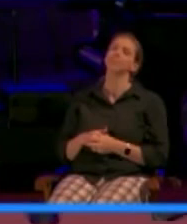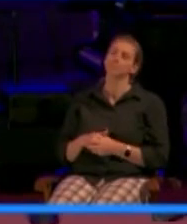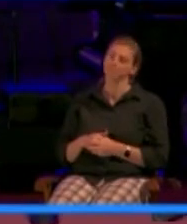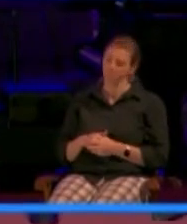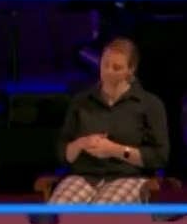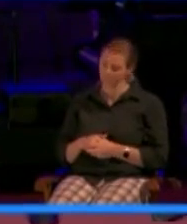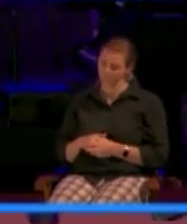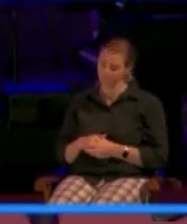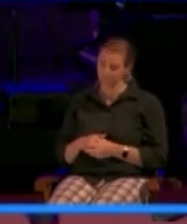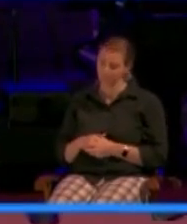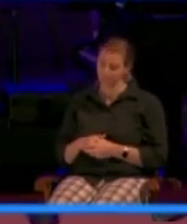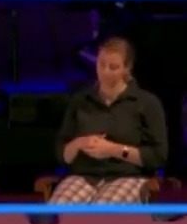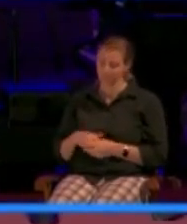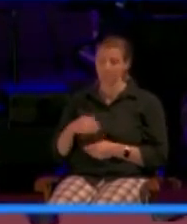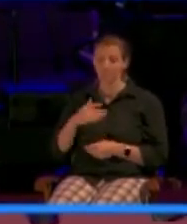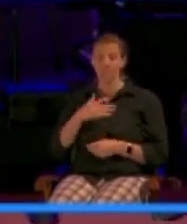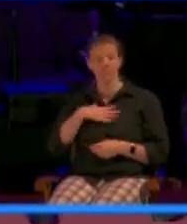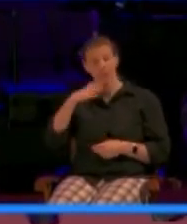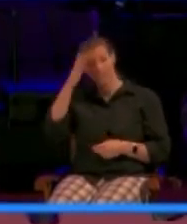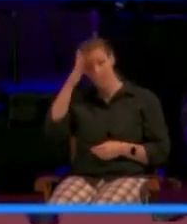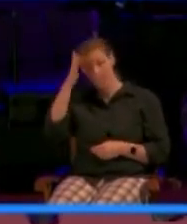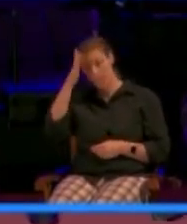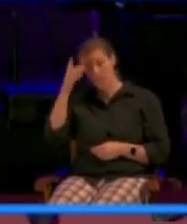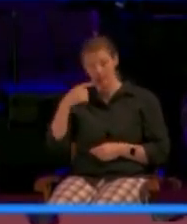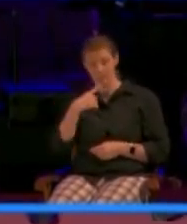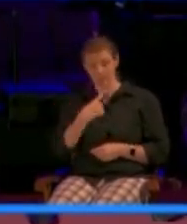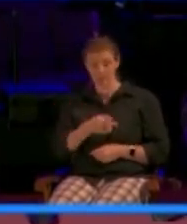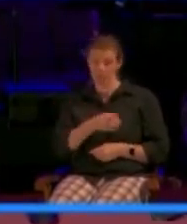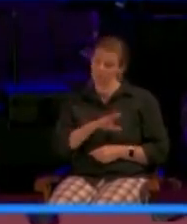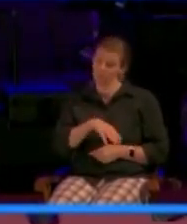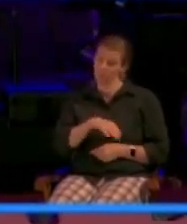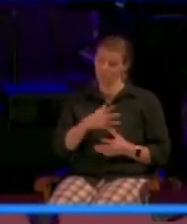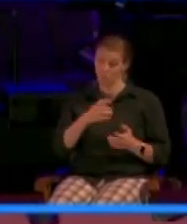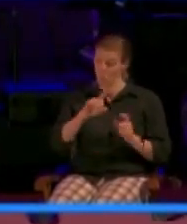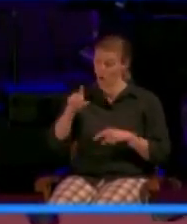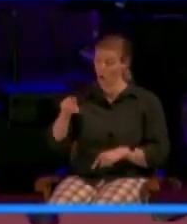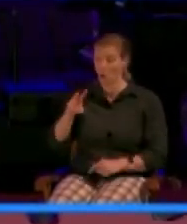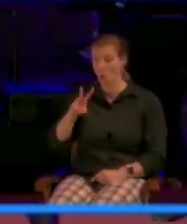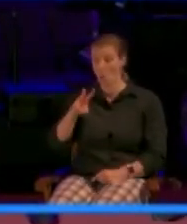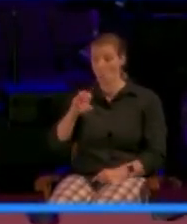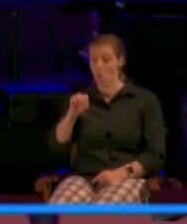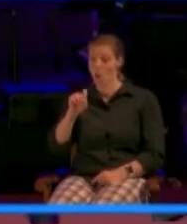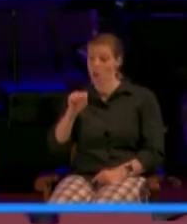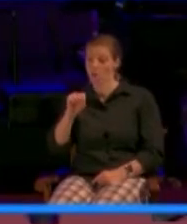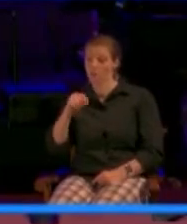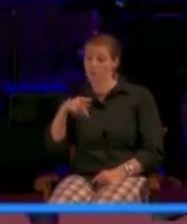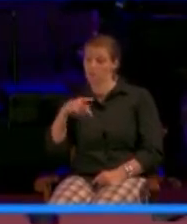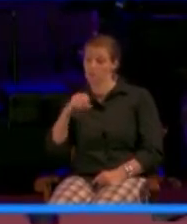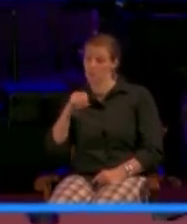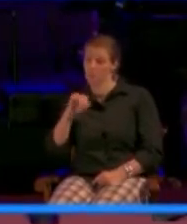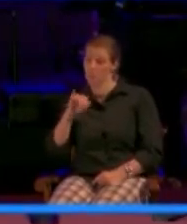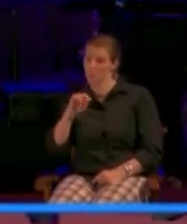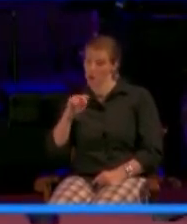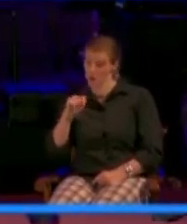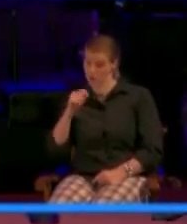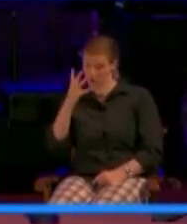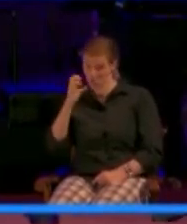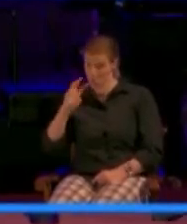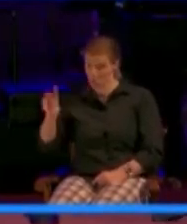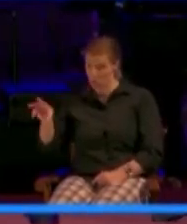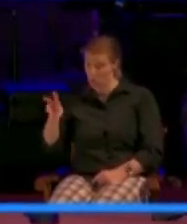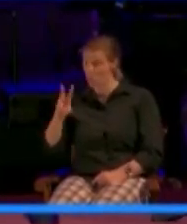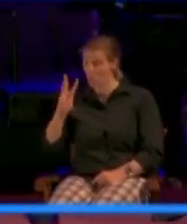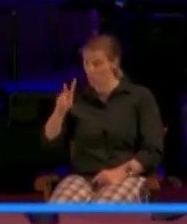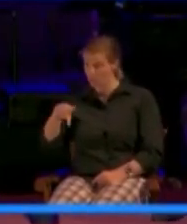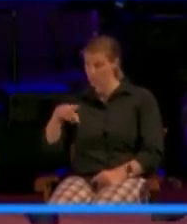my dad would say, you better get your grades up because they won't take you at West Point if you don't have good grades. And man, it'd scare me and I'd work harder.